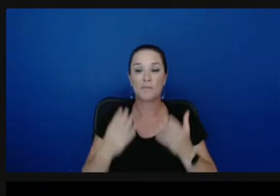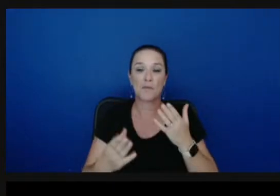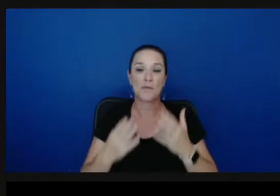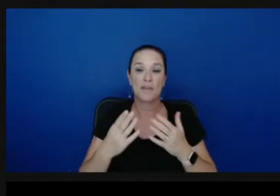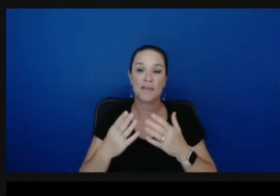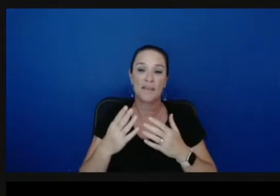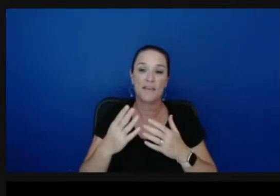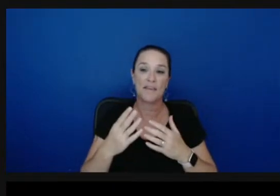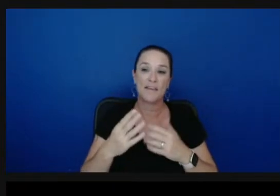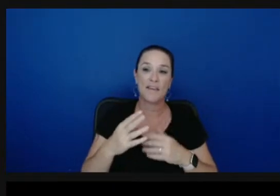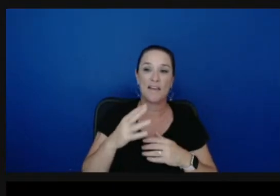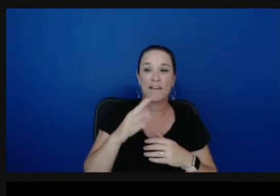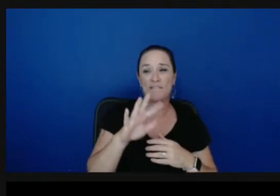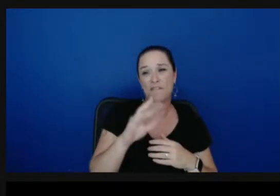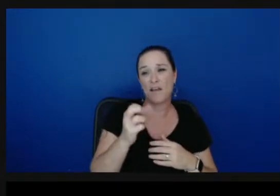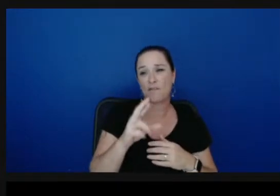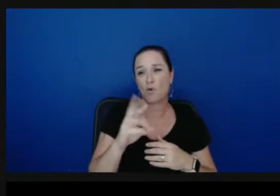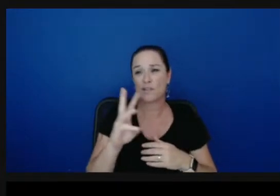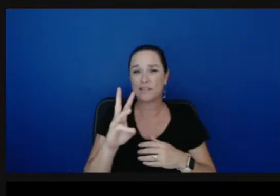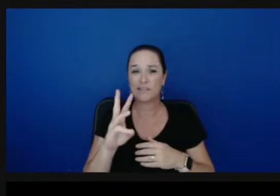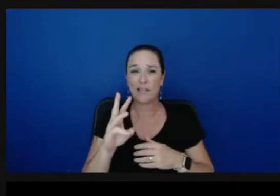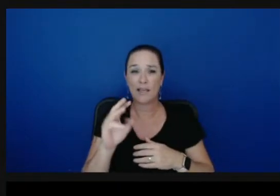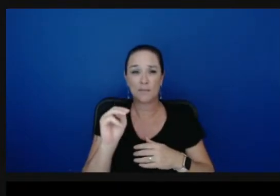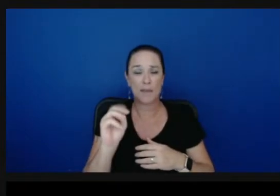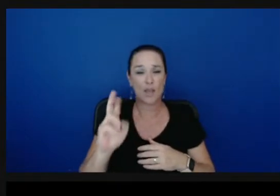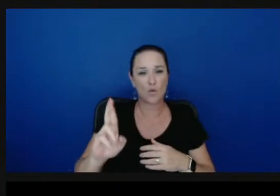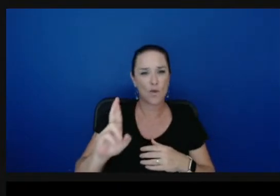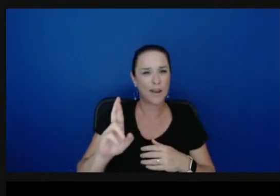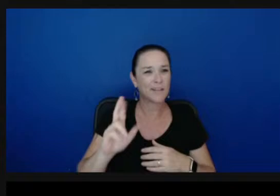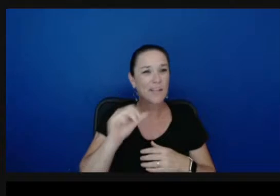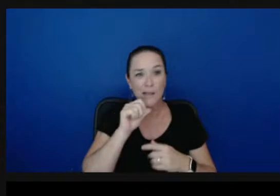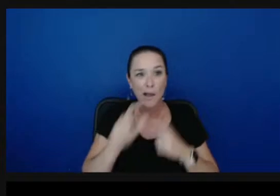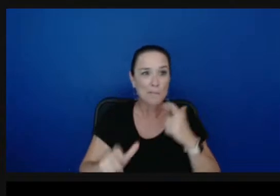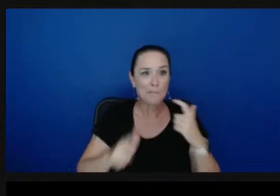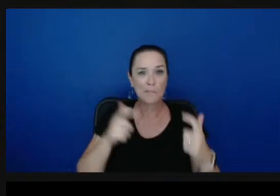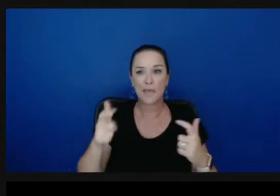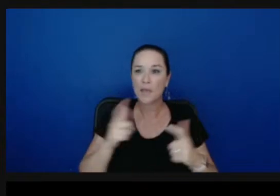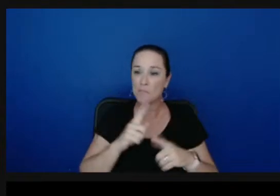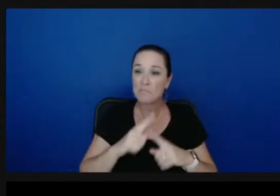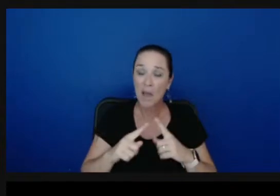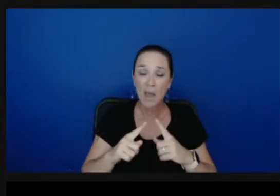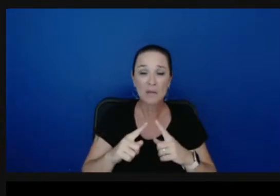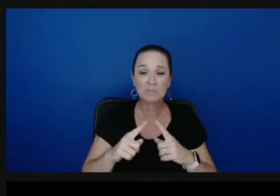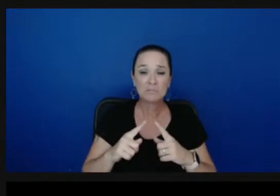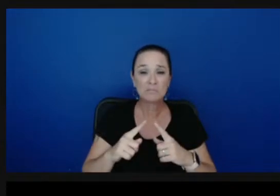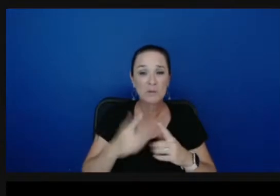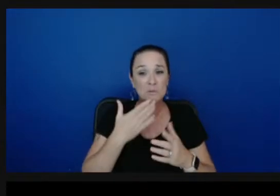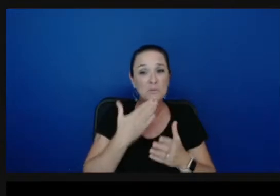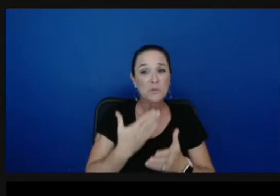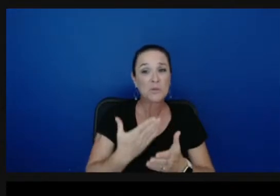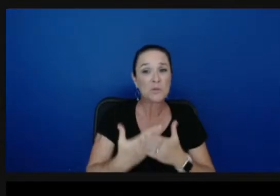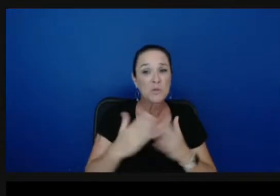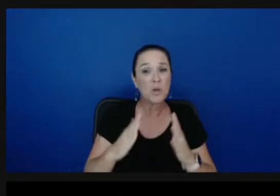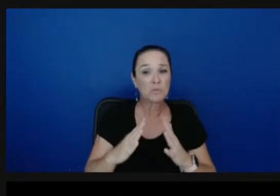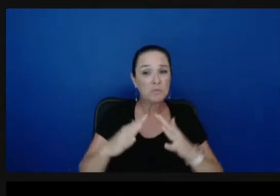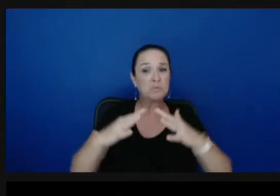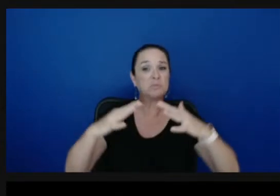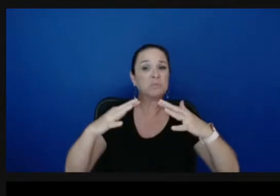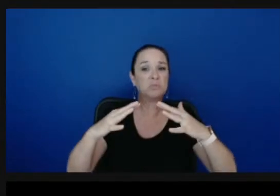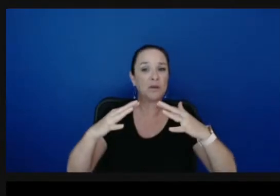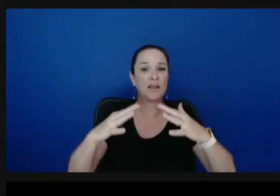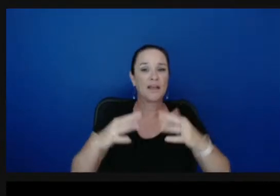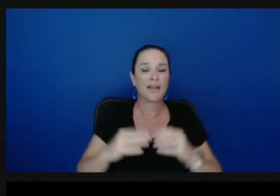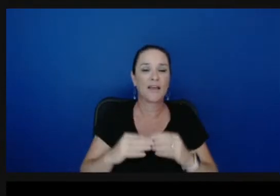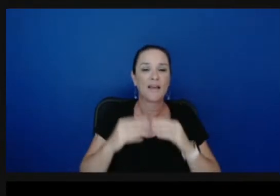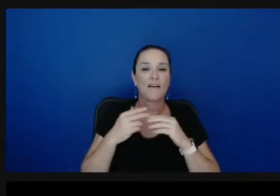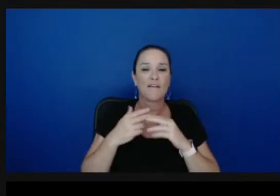5-6 microradians or so, which is not a massive amount, but it's rising at a decent clip there. And this follows a big deflation-inflation event